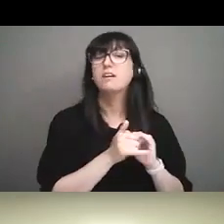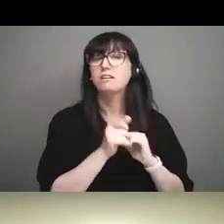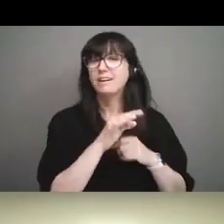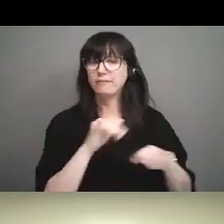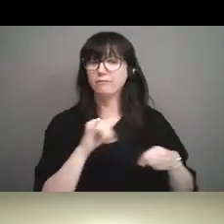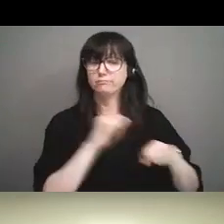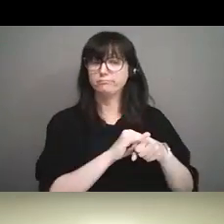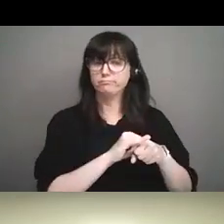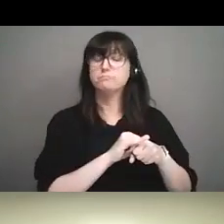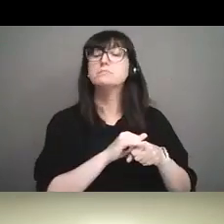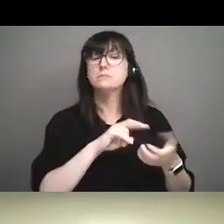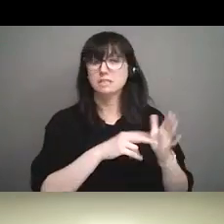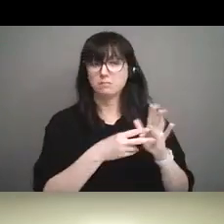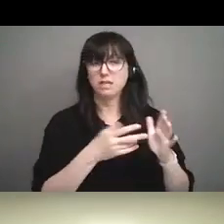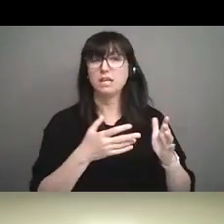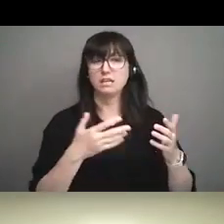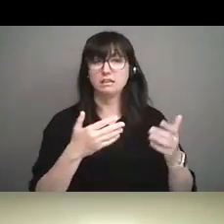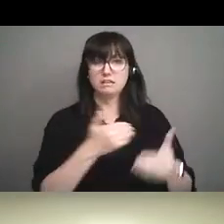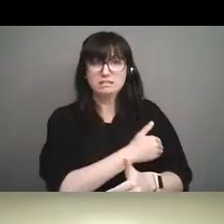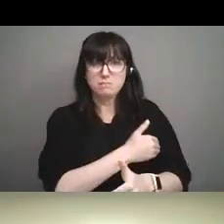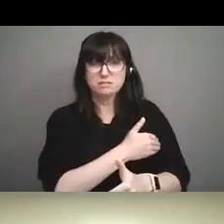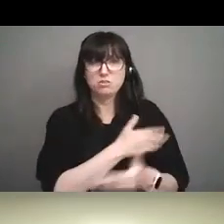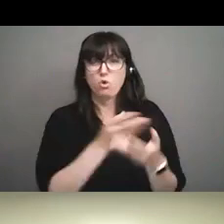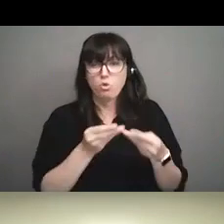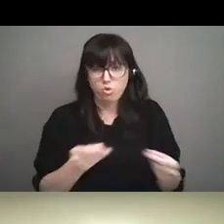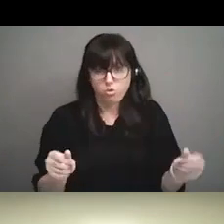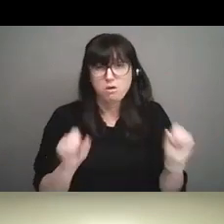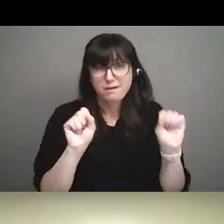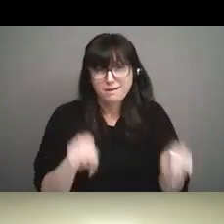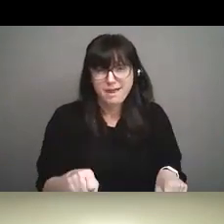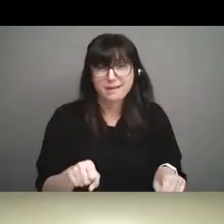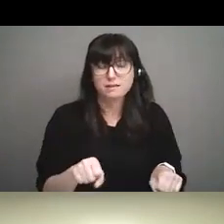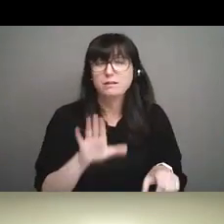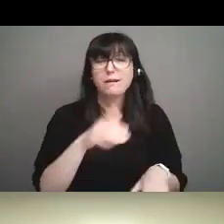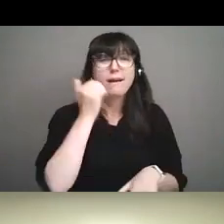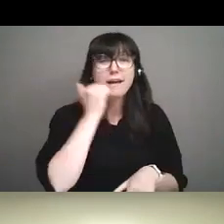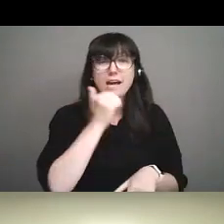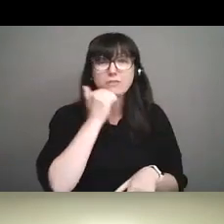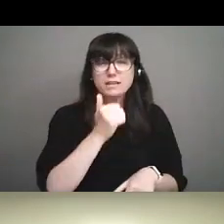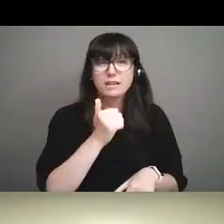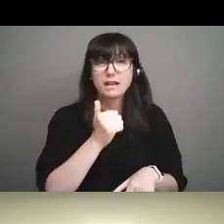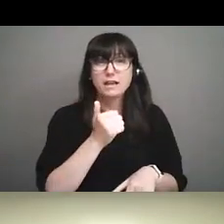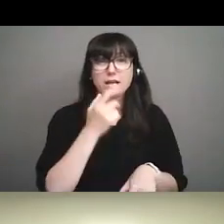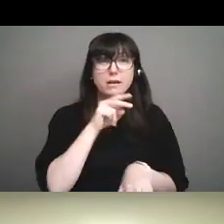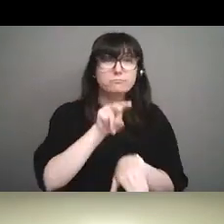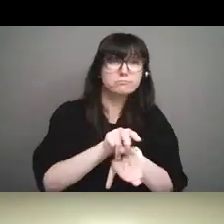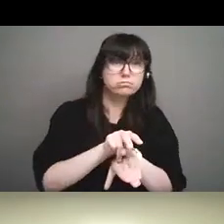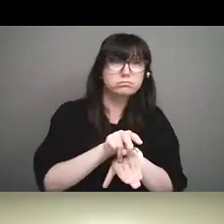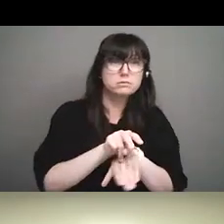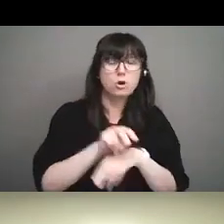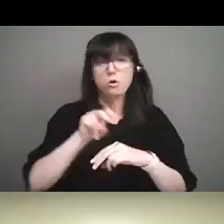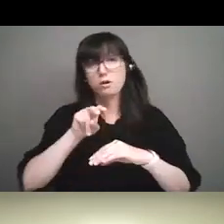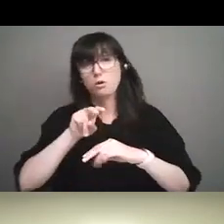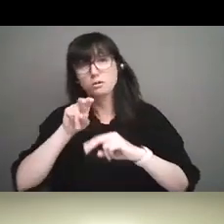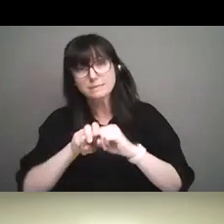associated with problems of loss of muscle tone and mass. Approximately every day we spend in bed or just sitting